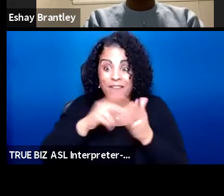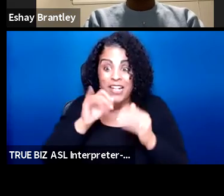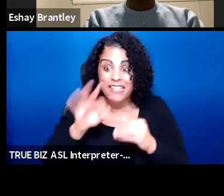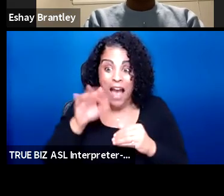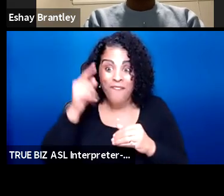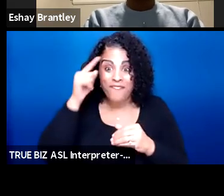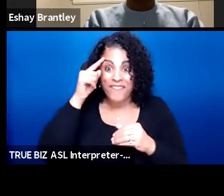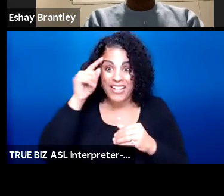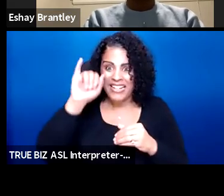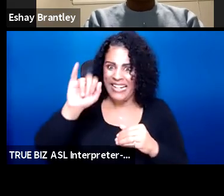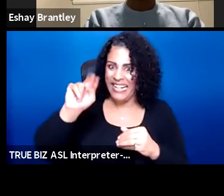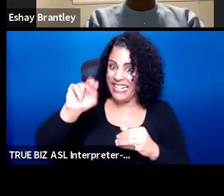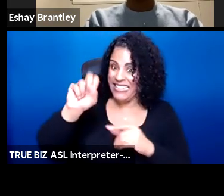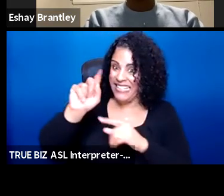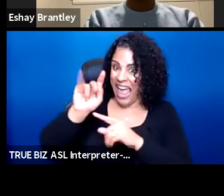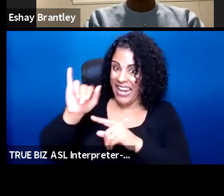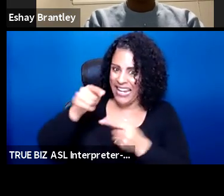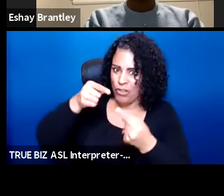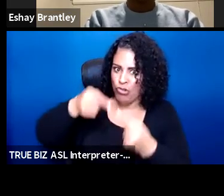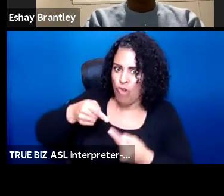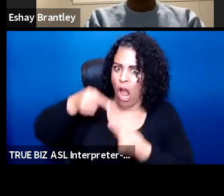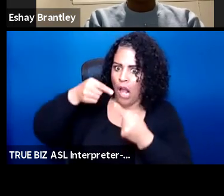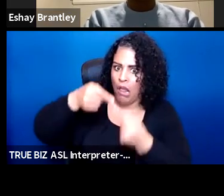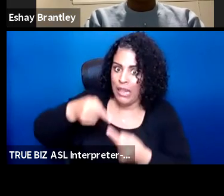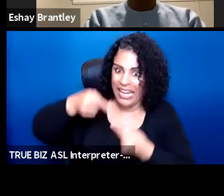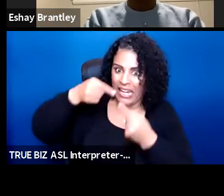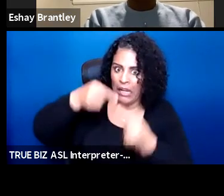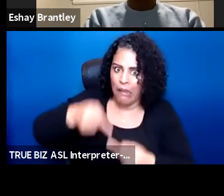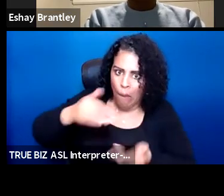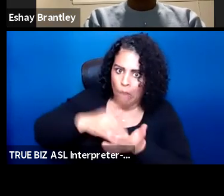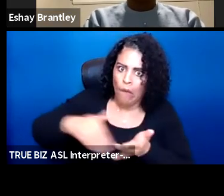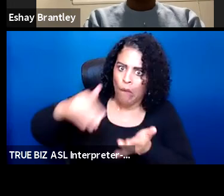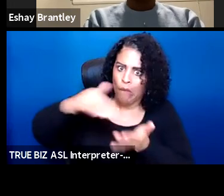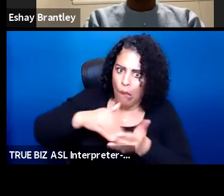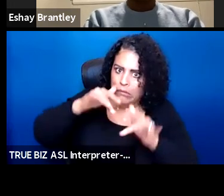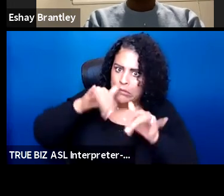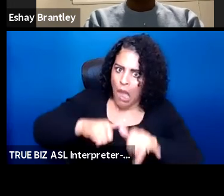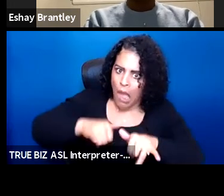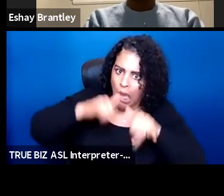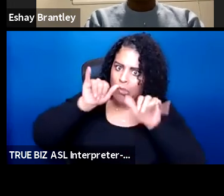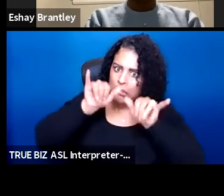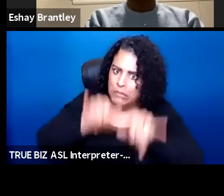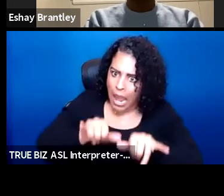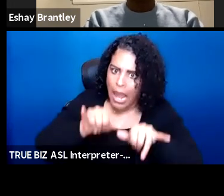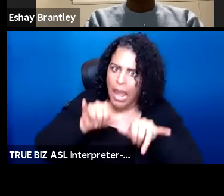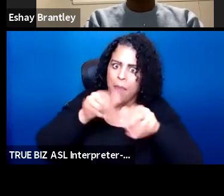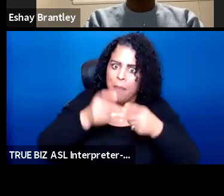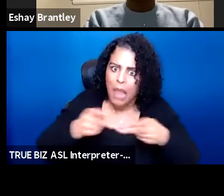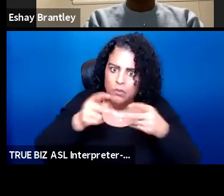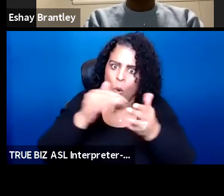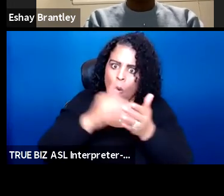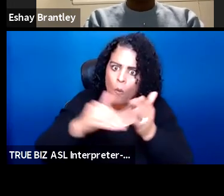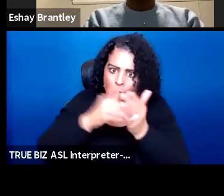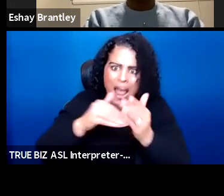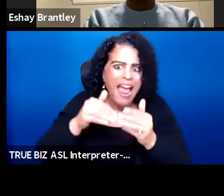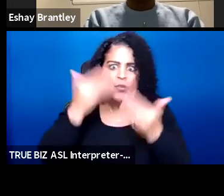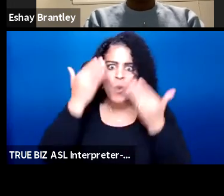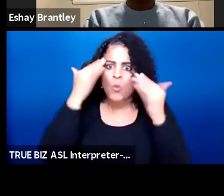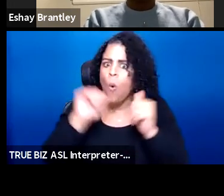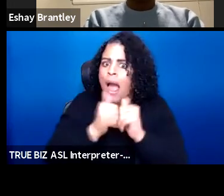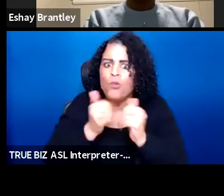spot over and over and over and not finding a way to break out of that. And a lot of gatekeeping also comes from, I think,